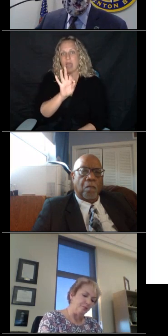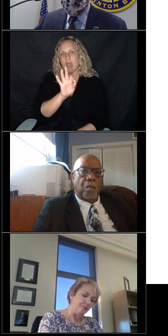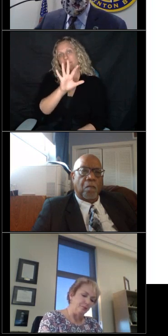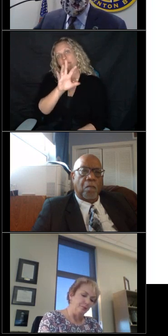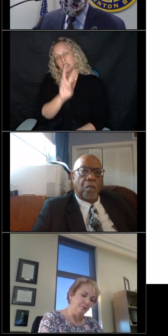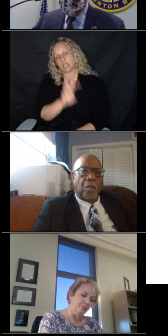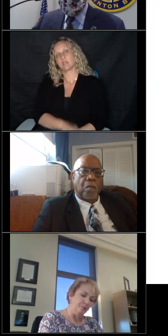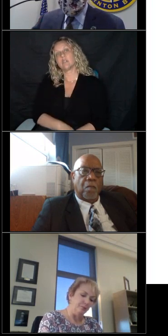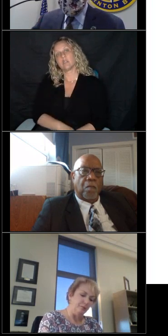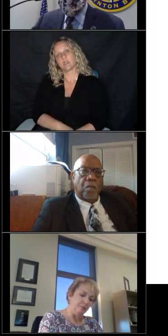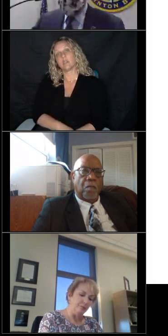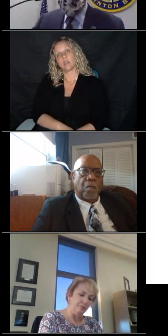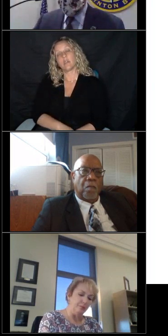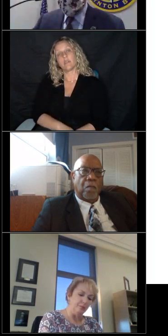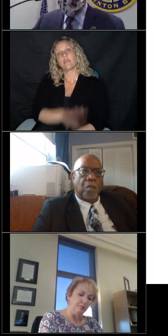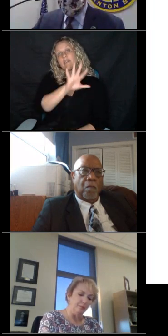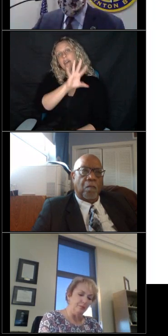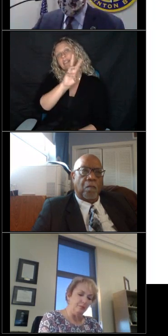561-716-2956,